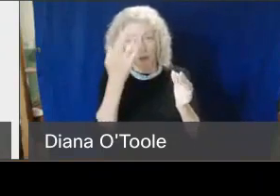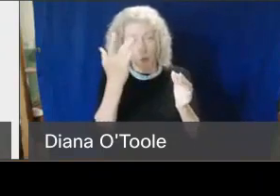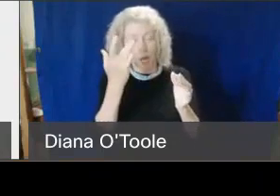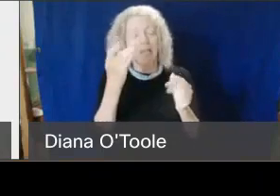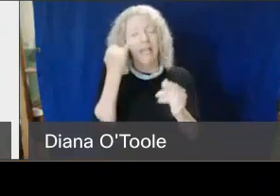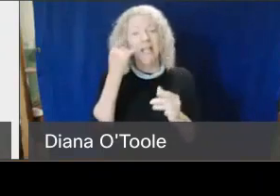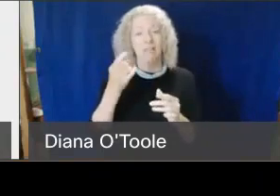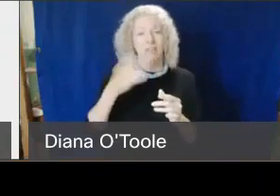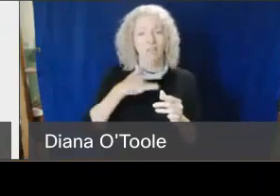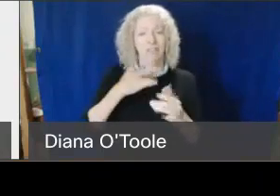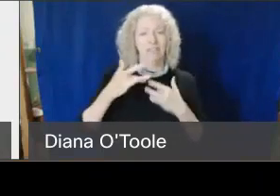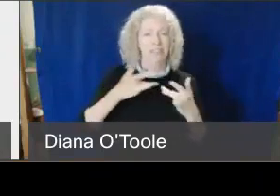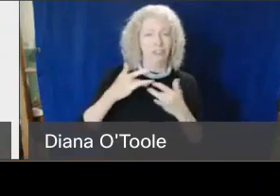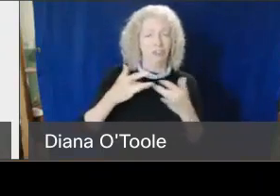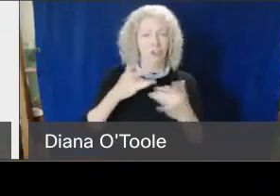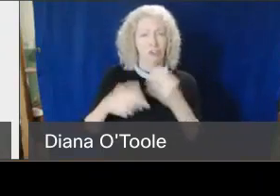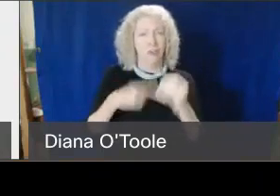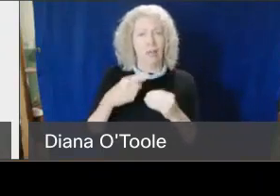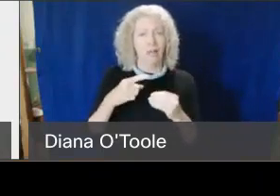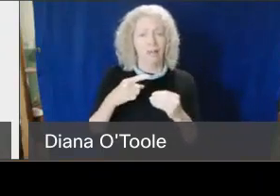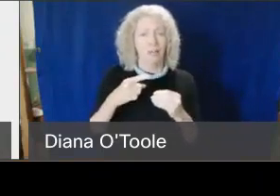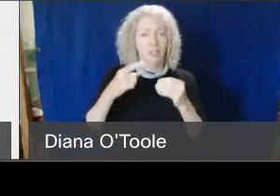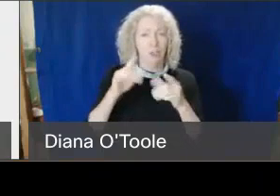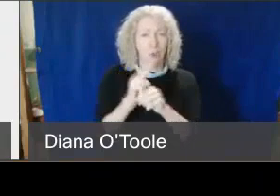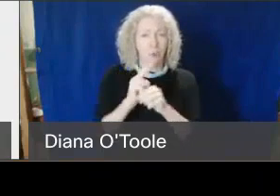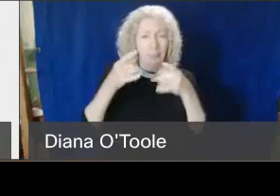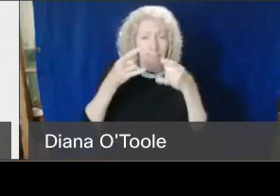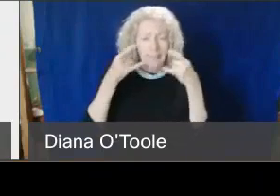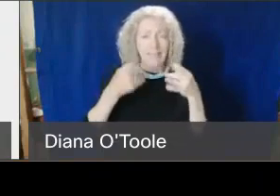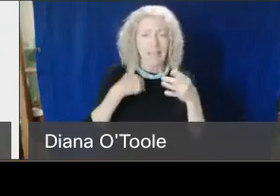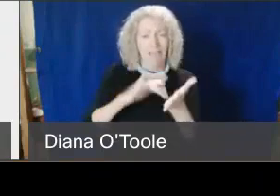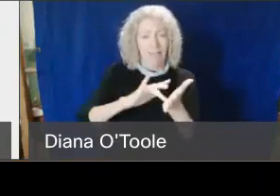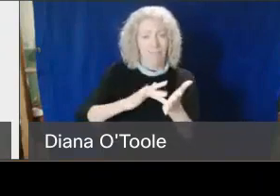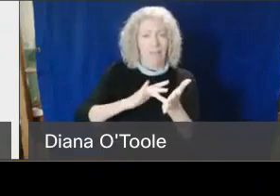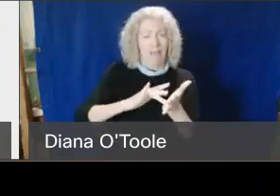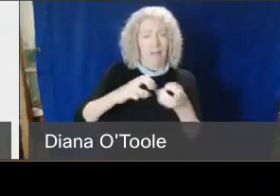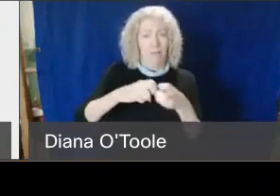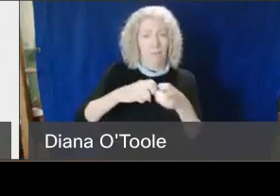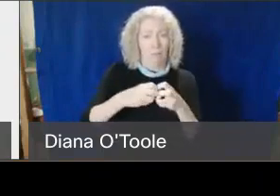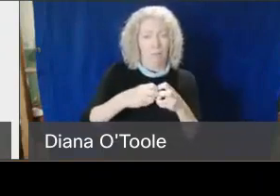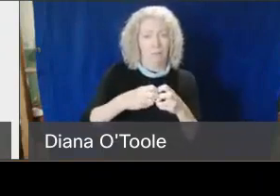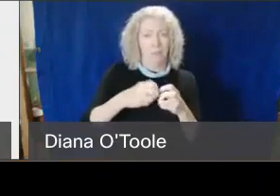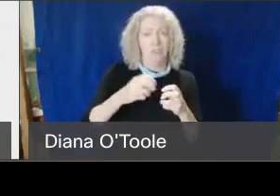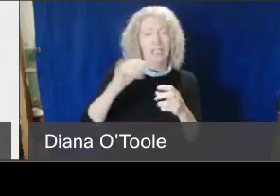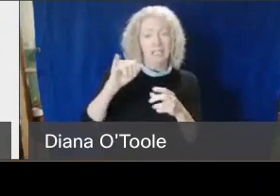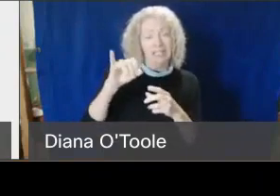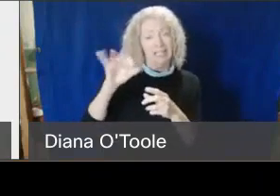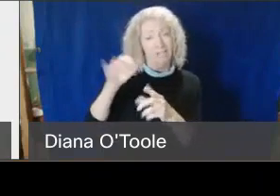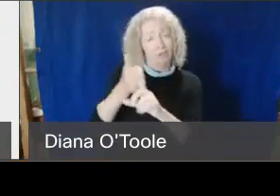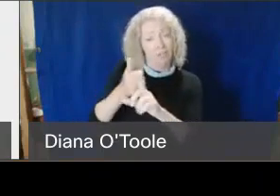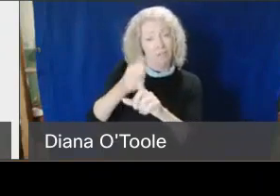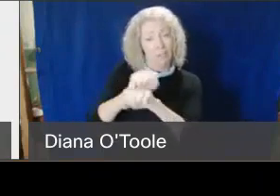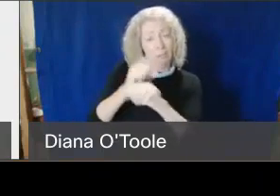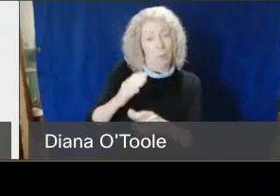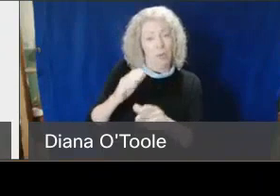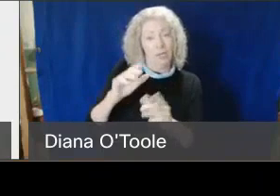a mask on campus and you have a medical issue around that, if you're an employee, that goes to HR. If you are a student, that